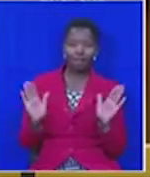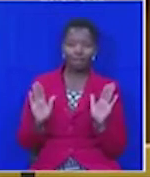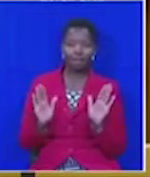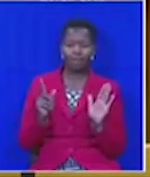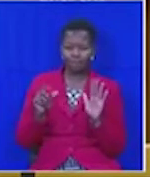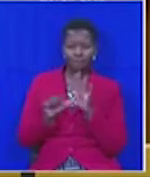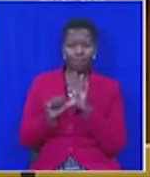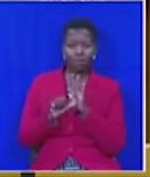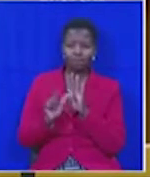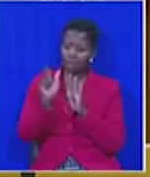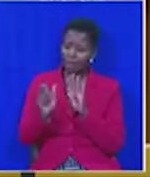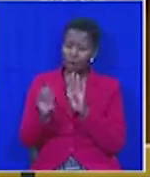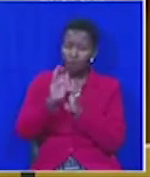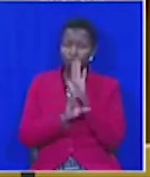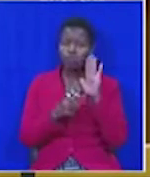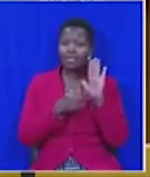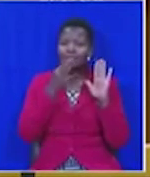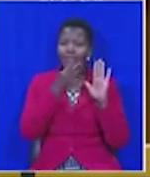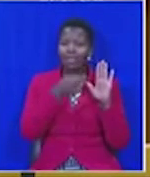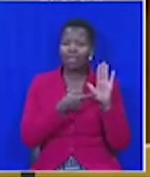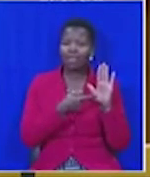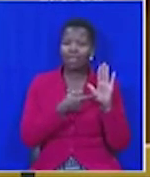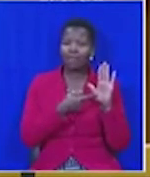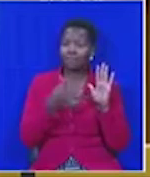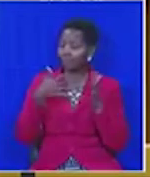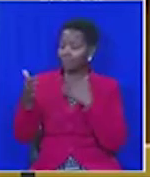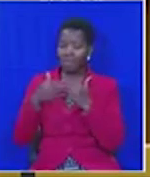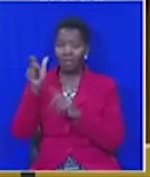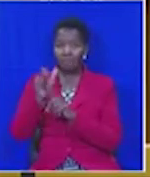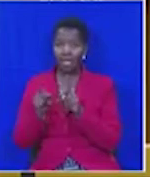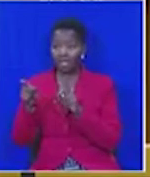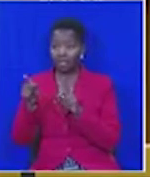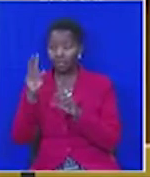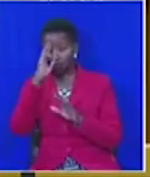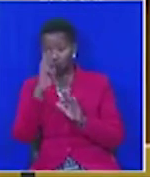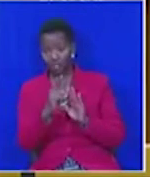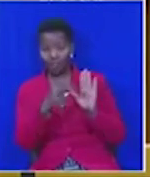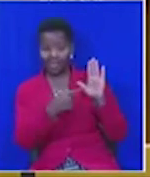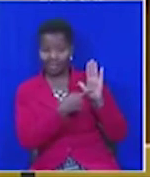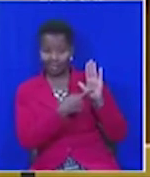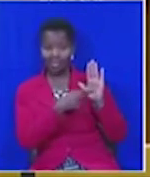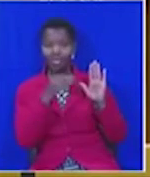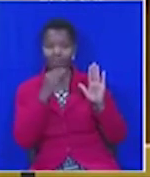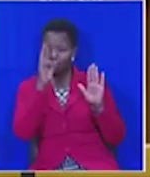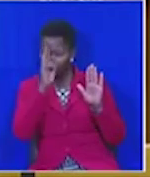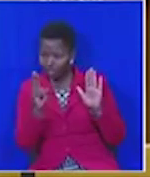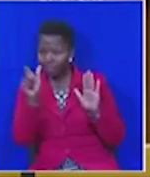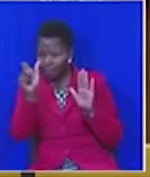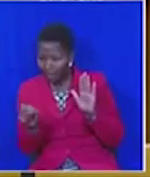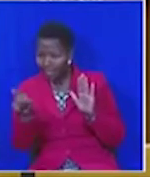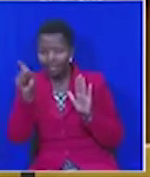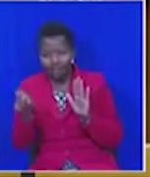a right in the Constitution. And anybody who actually respects the Constitution should actually observe